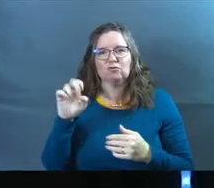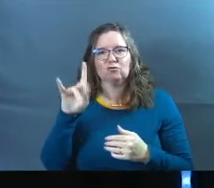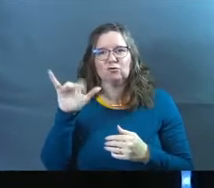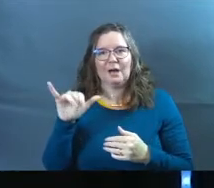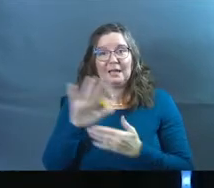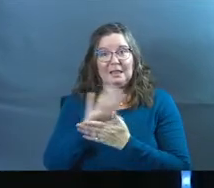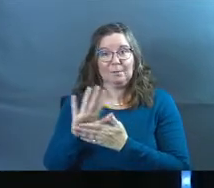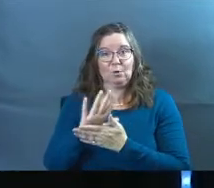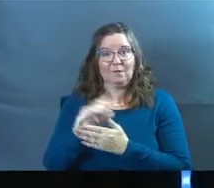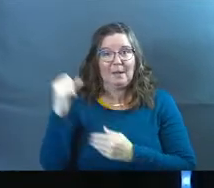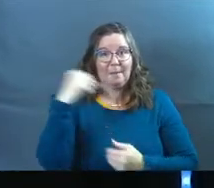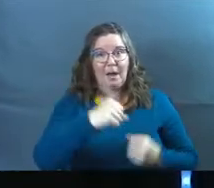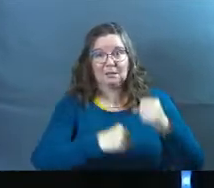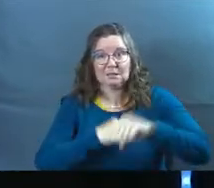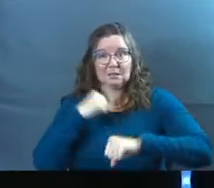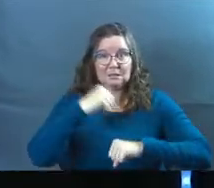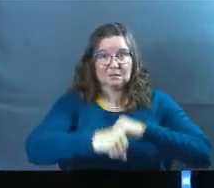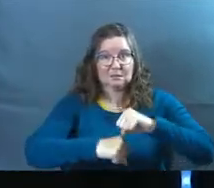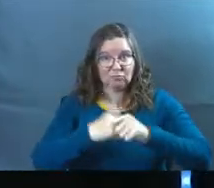we know boxing, right?